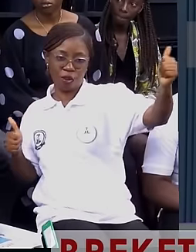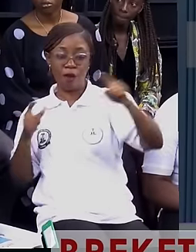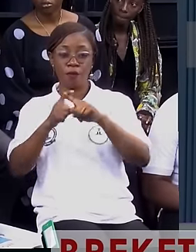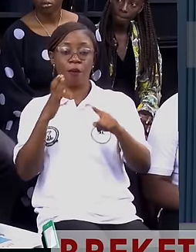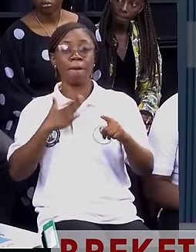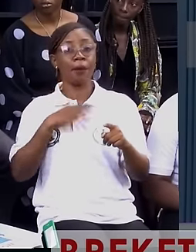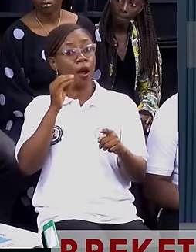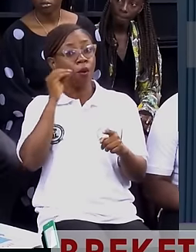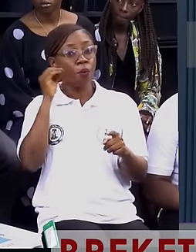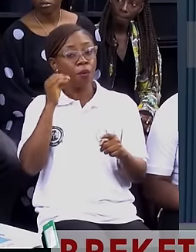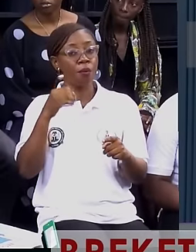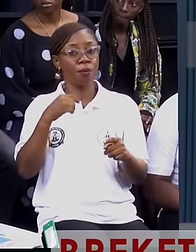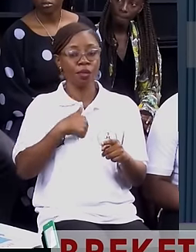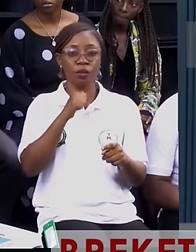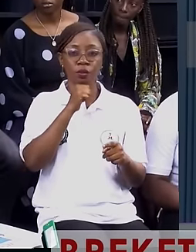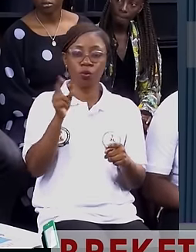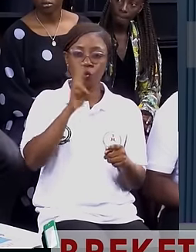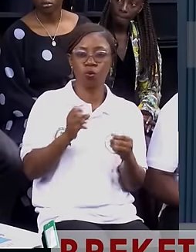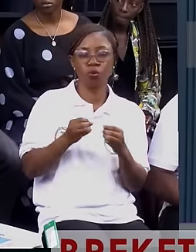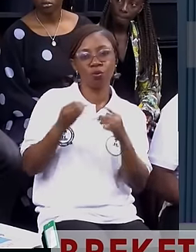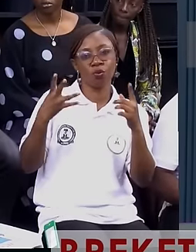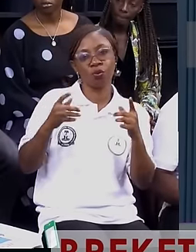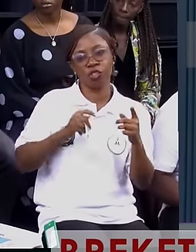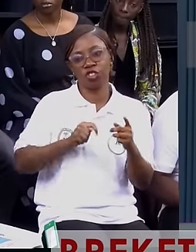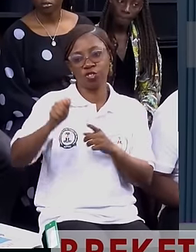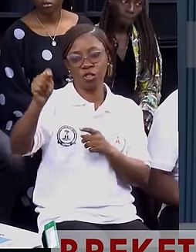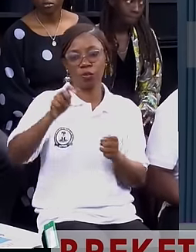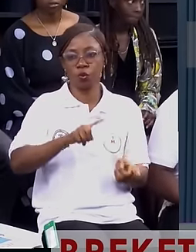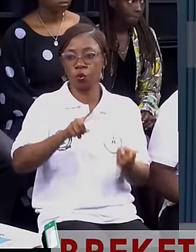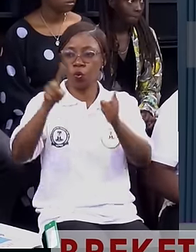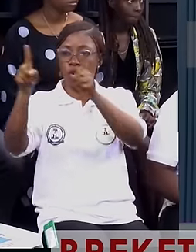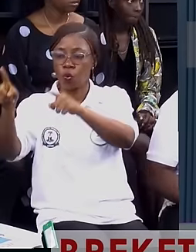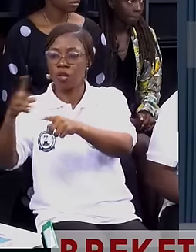won't waste much transport going and coming. We are